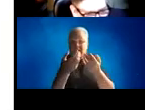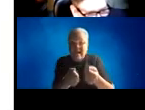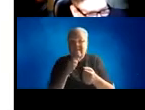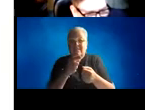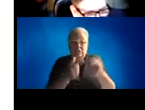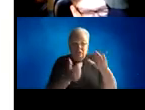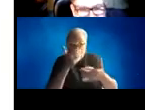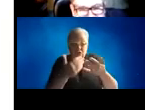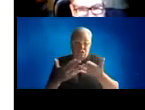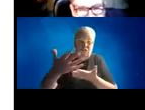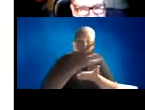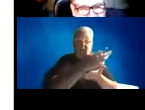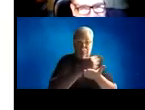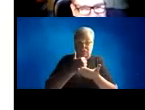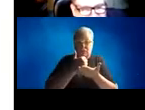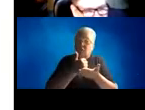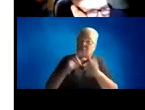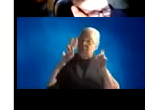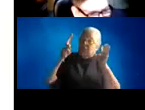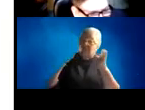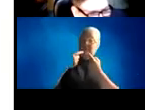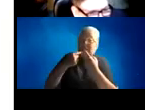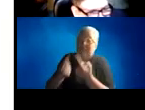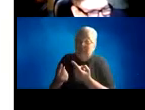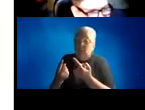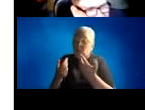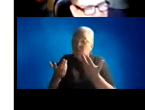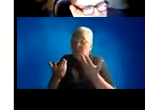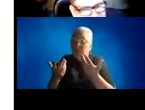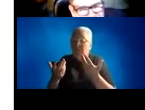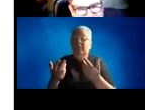to be told about? Oh yes, no, we actually published